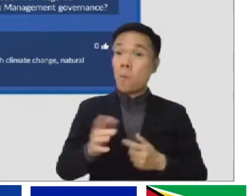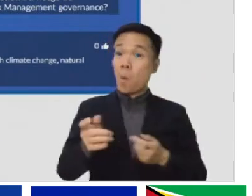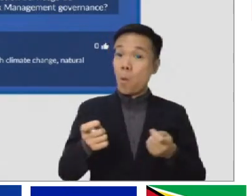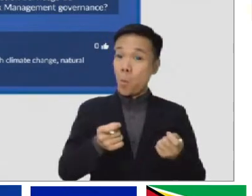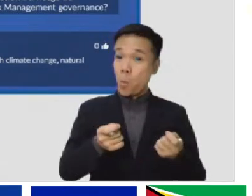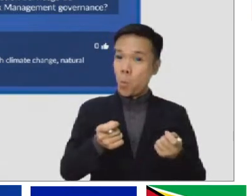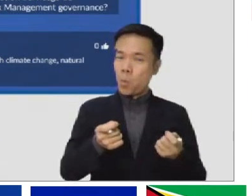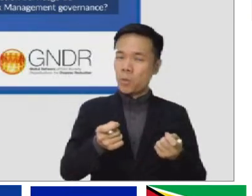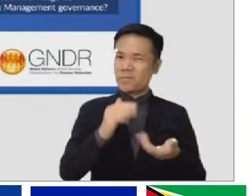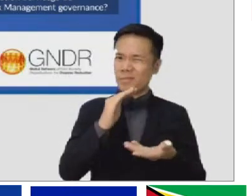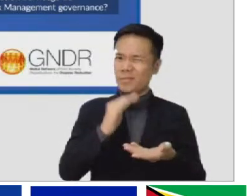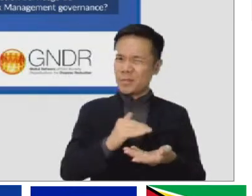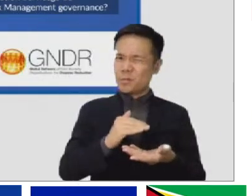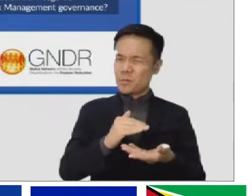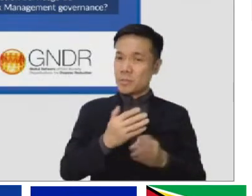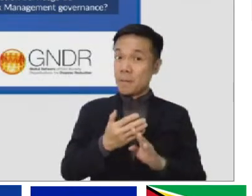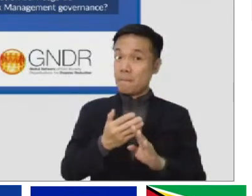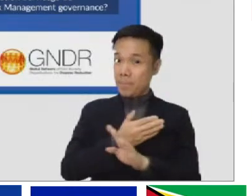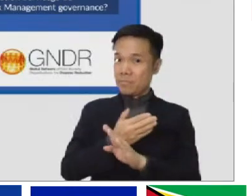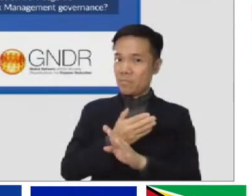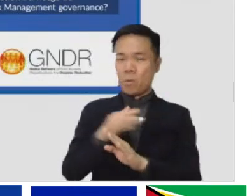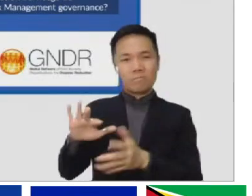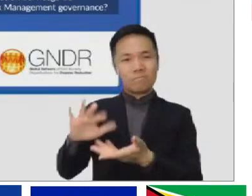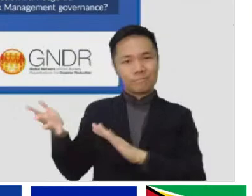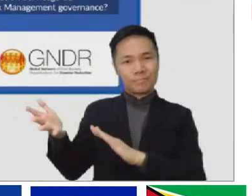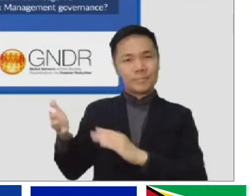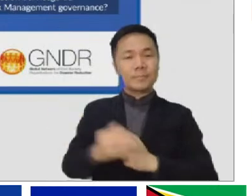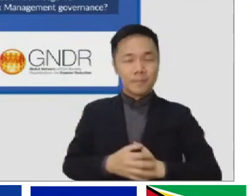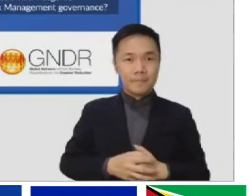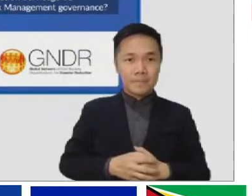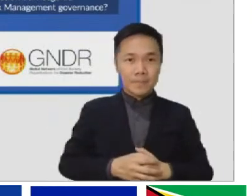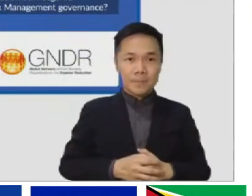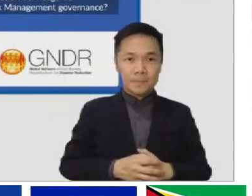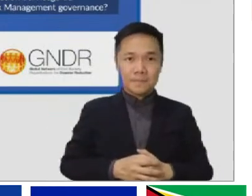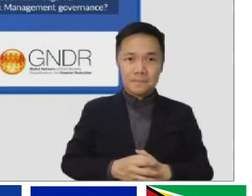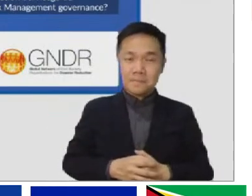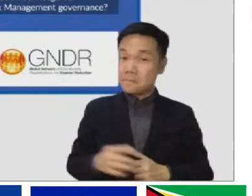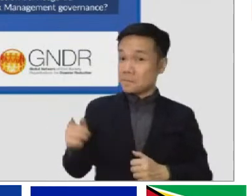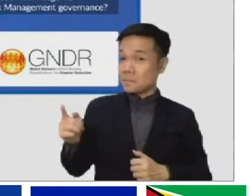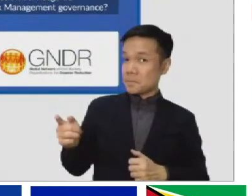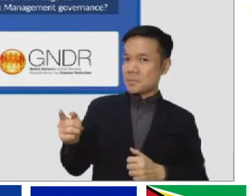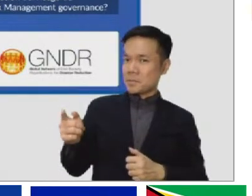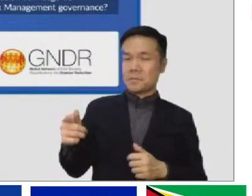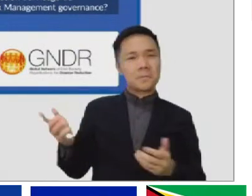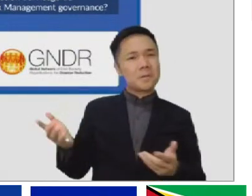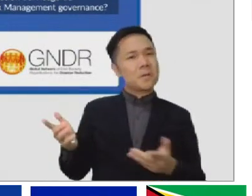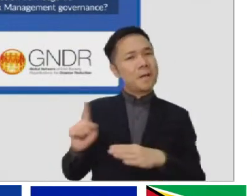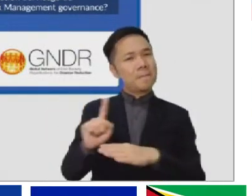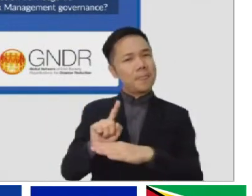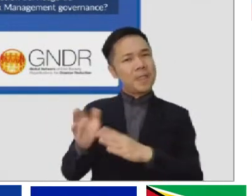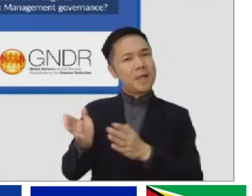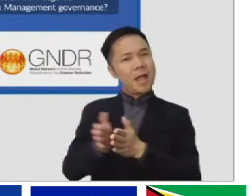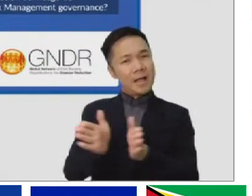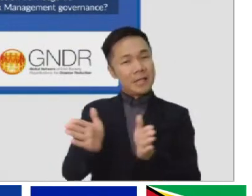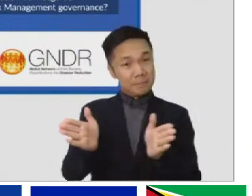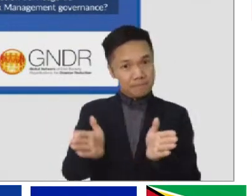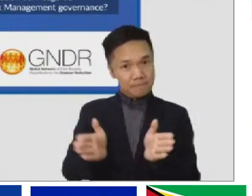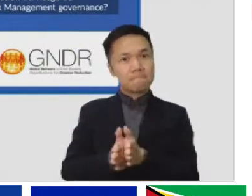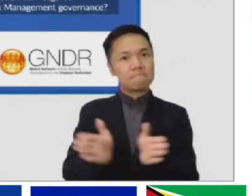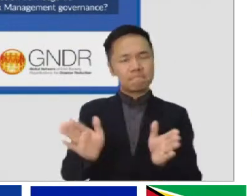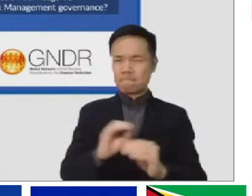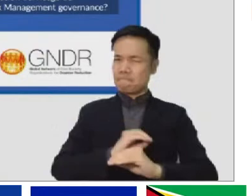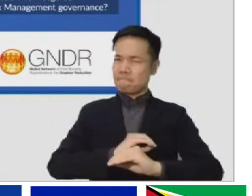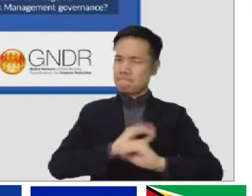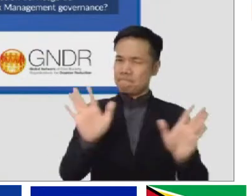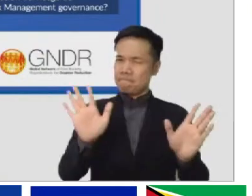and also the whole topic of, which you insinuated but indicated very clearly, of intersectional risk.